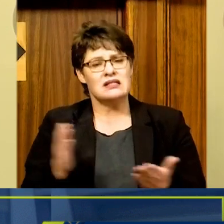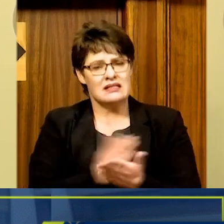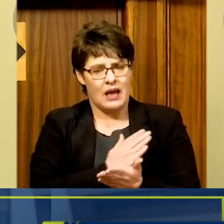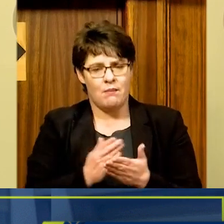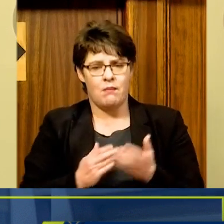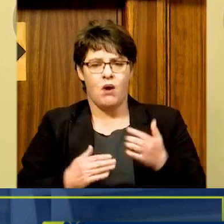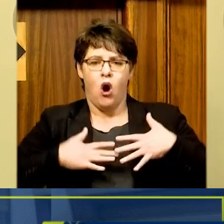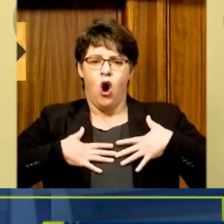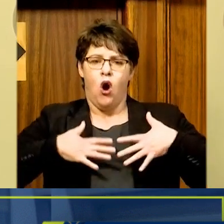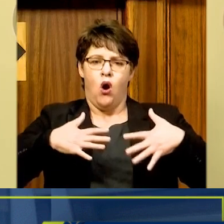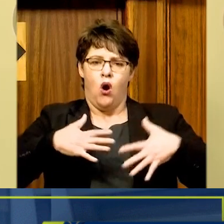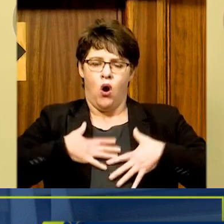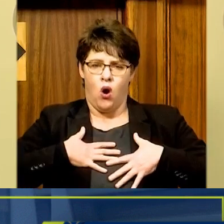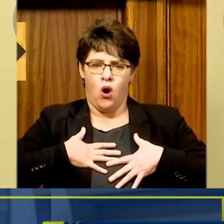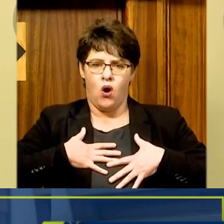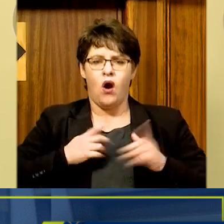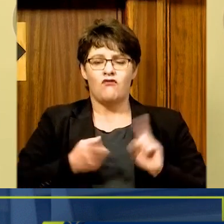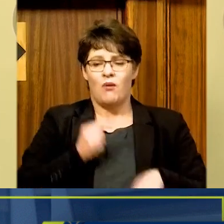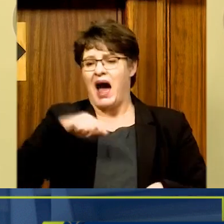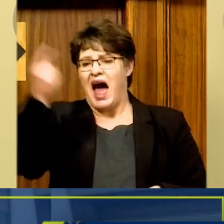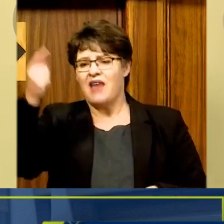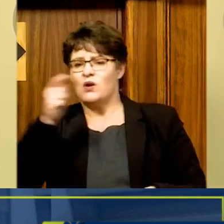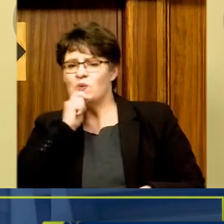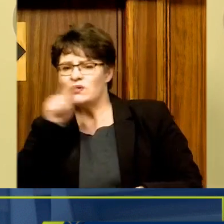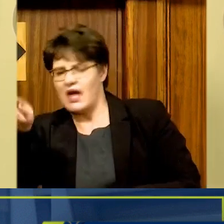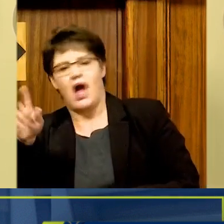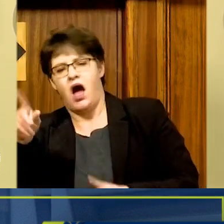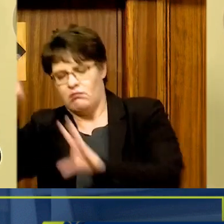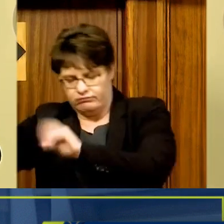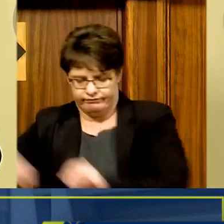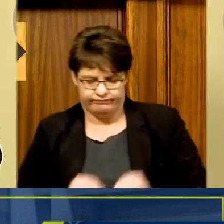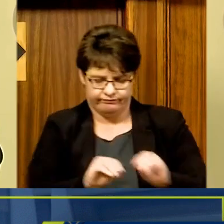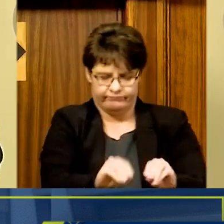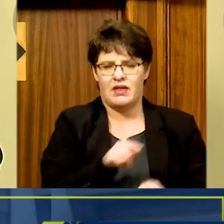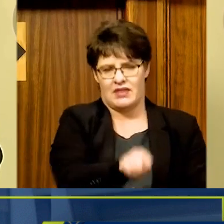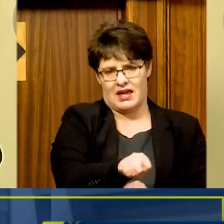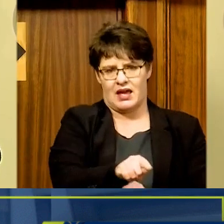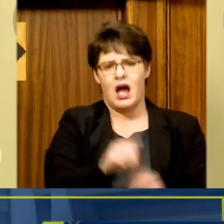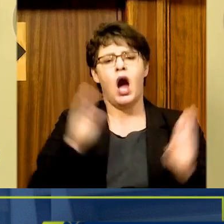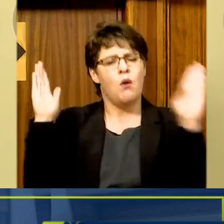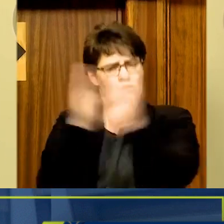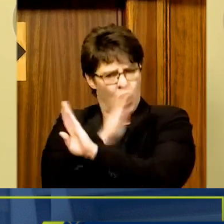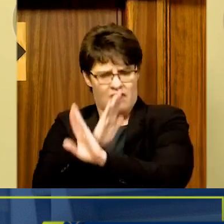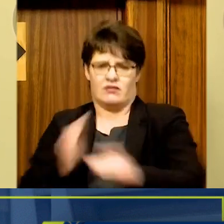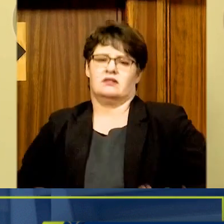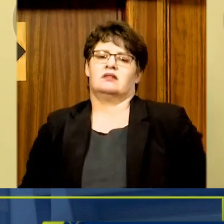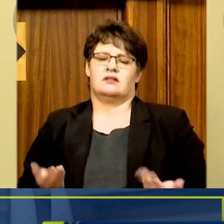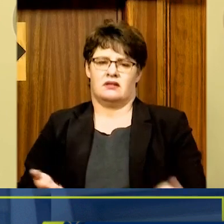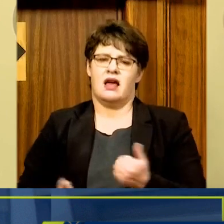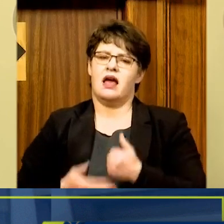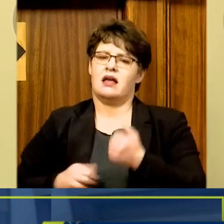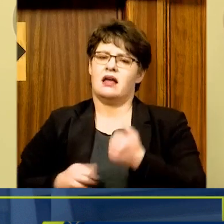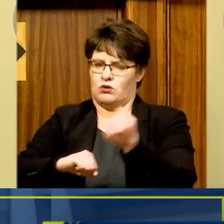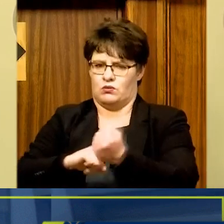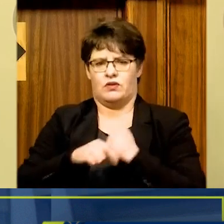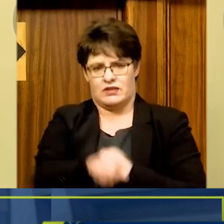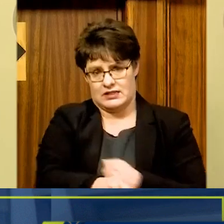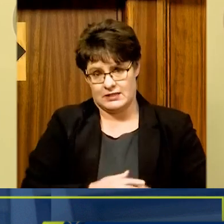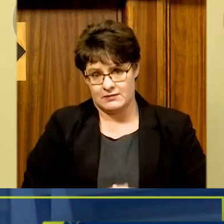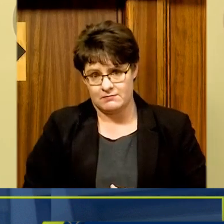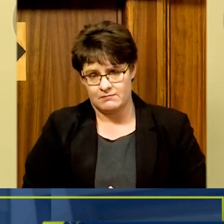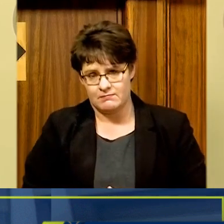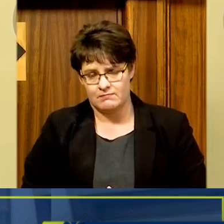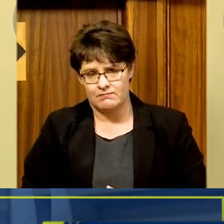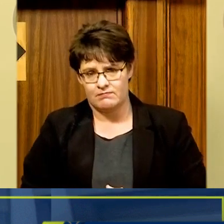of oxygen from other purposes, and the private sector is cooperating in this. Due to the